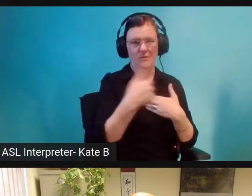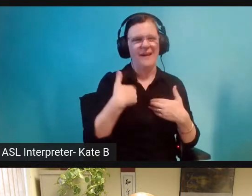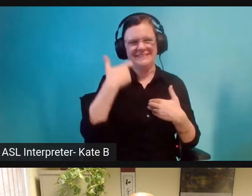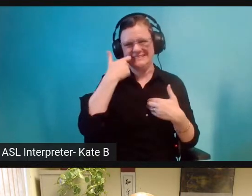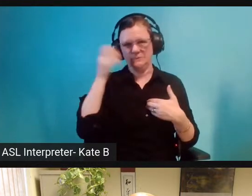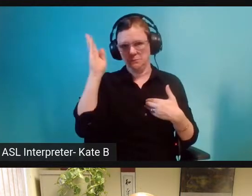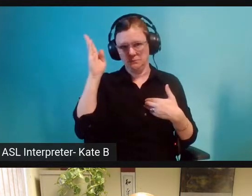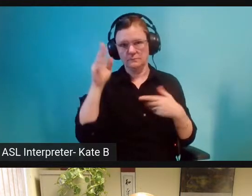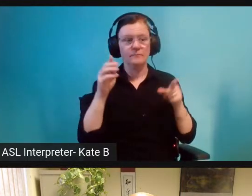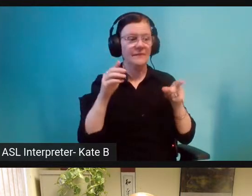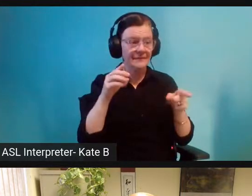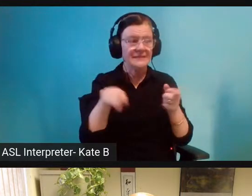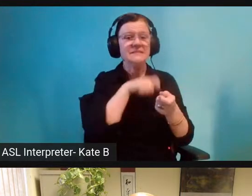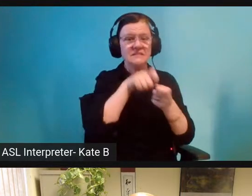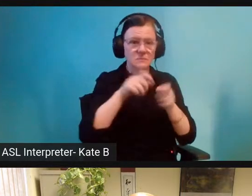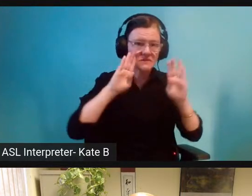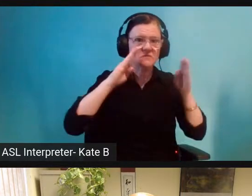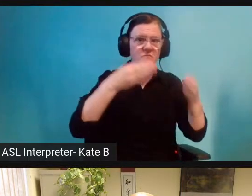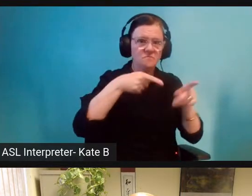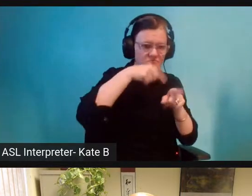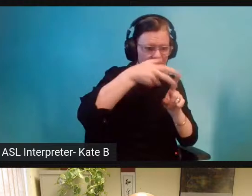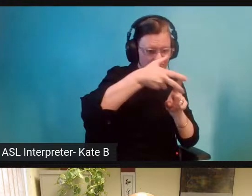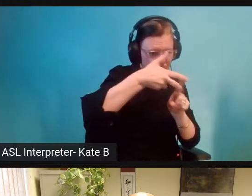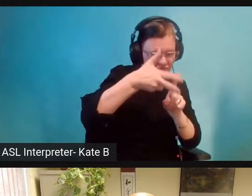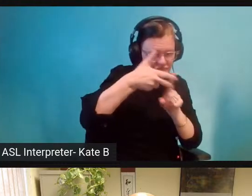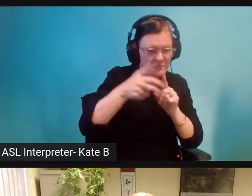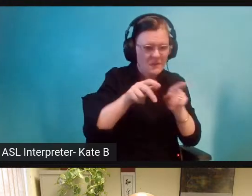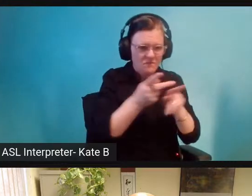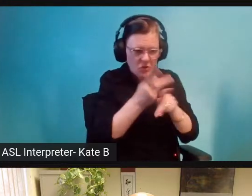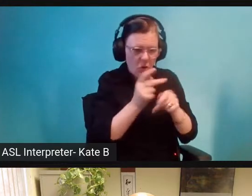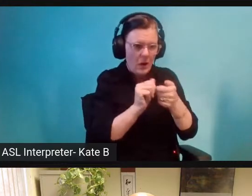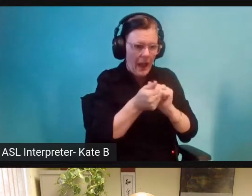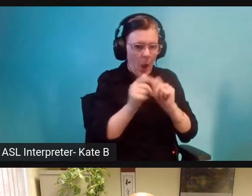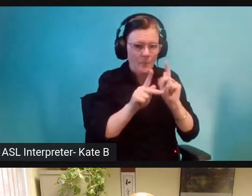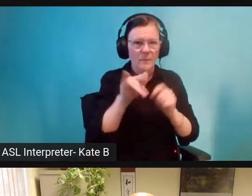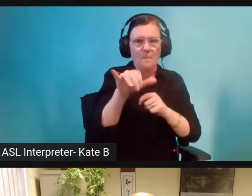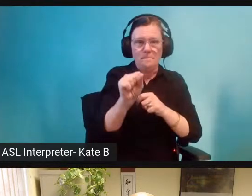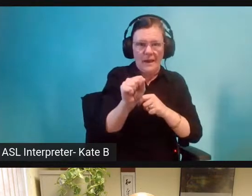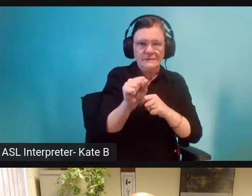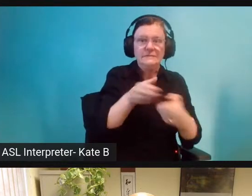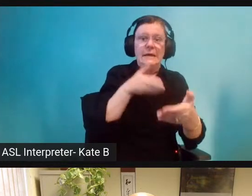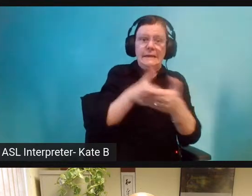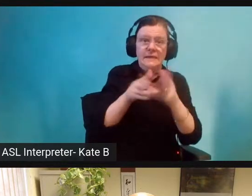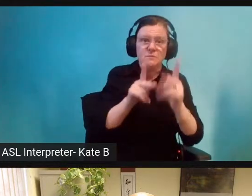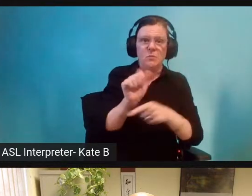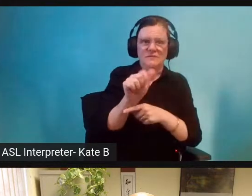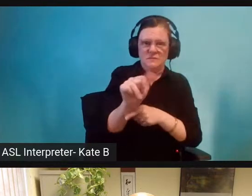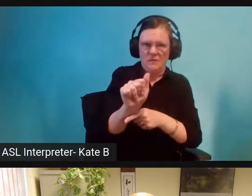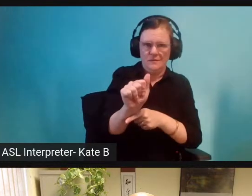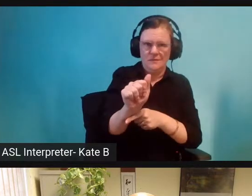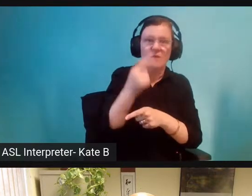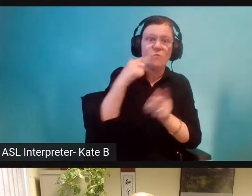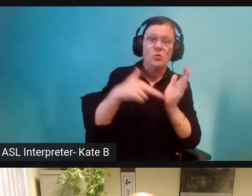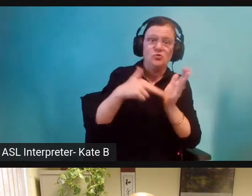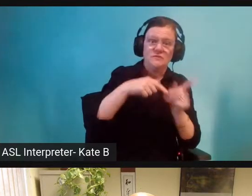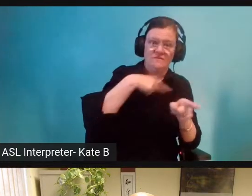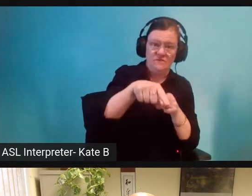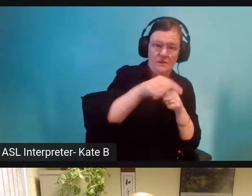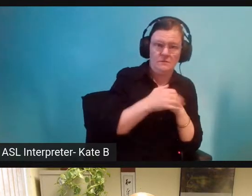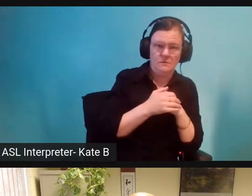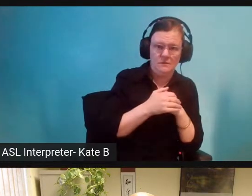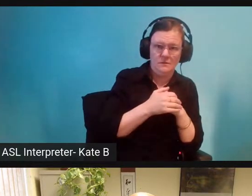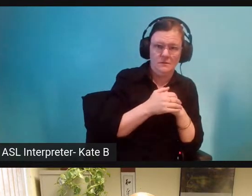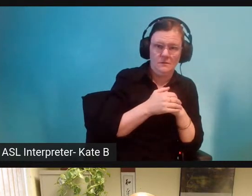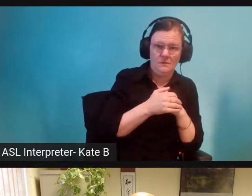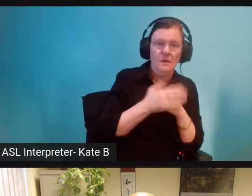are specifically looking at the biases in recruiting disabled people into the field of nursing. And I know there's work